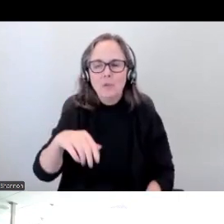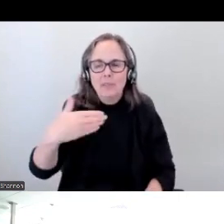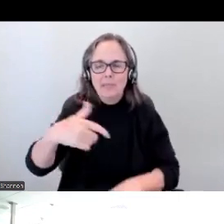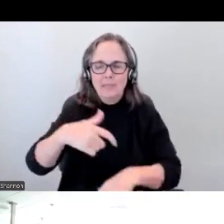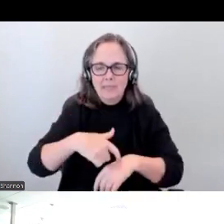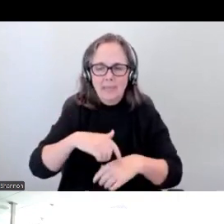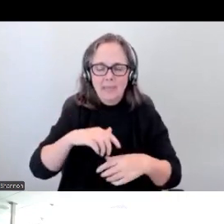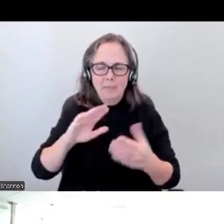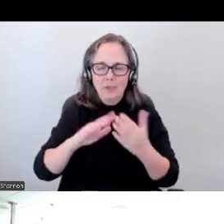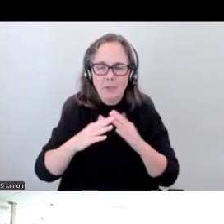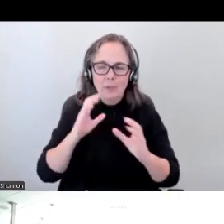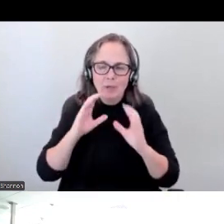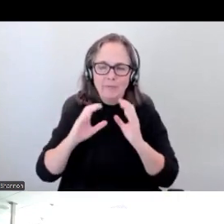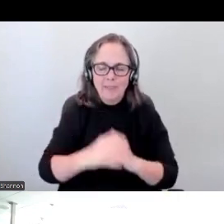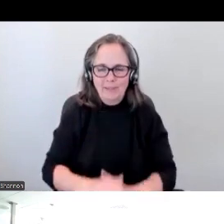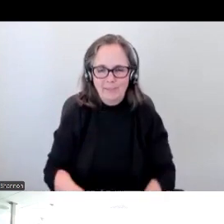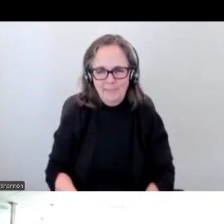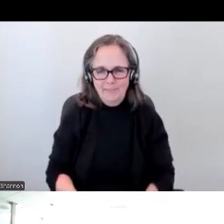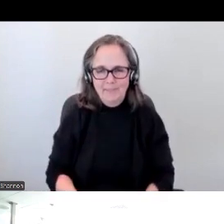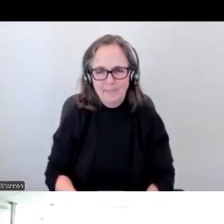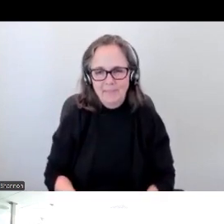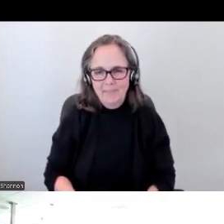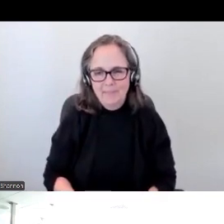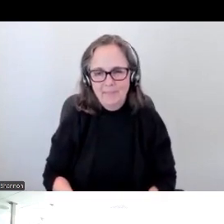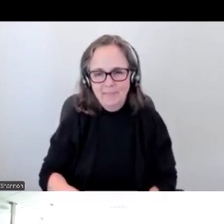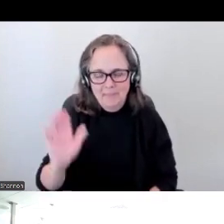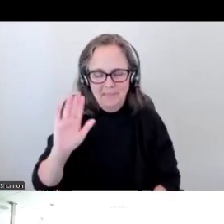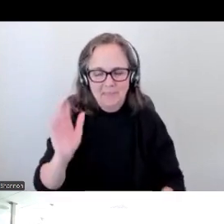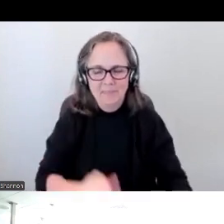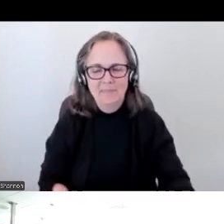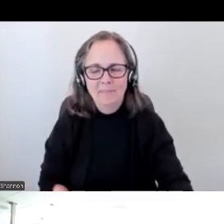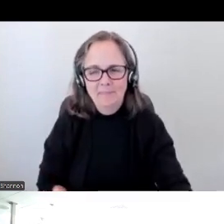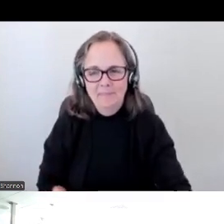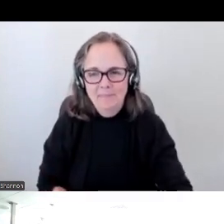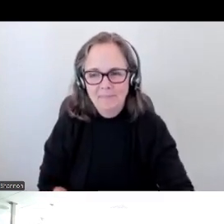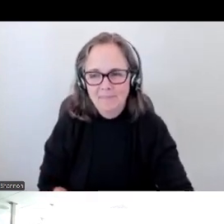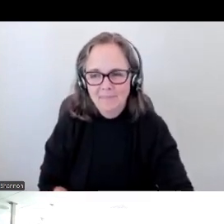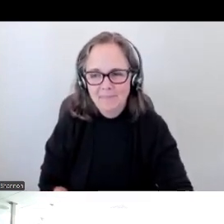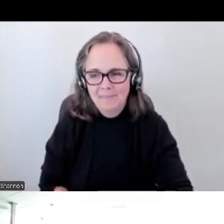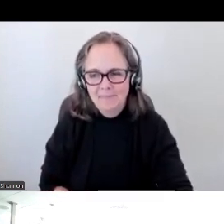community conversation. Thank you. Take care, everyone. Bye-bye.